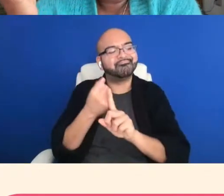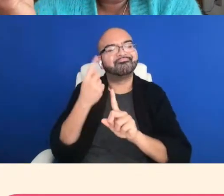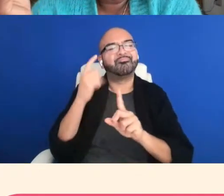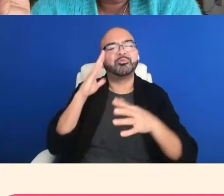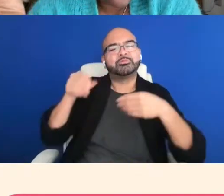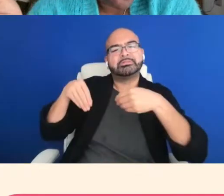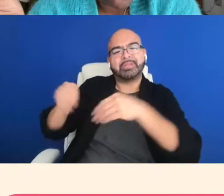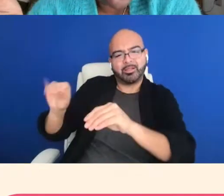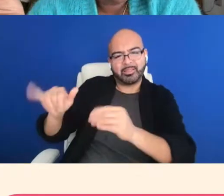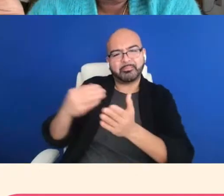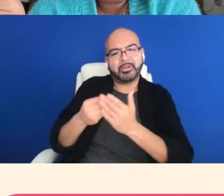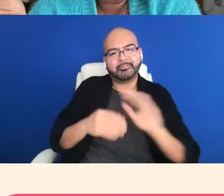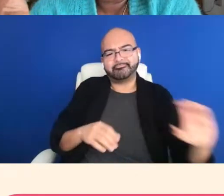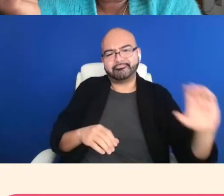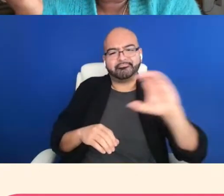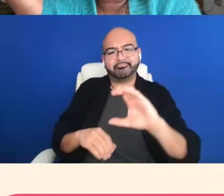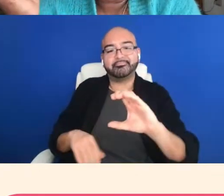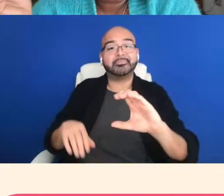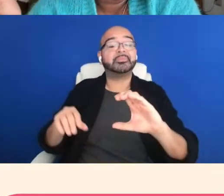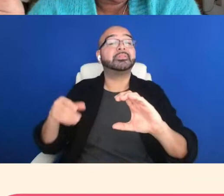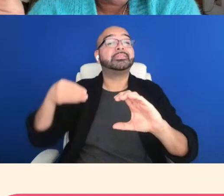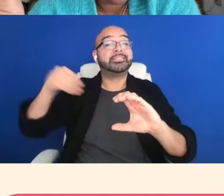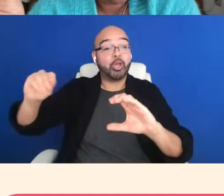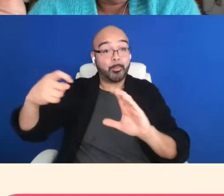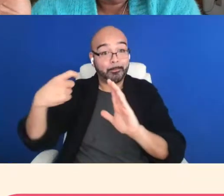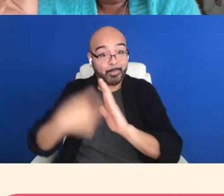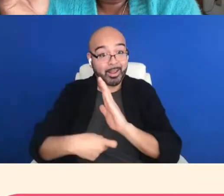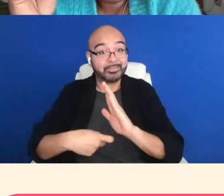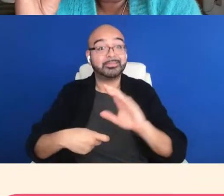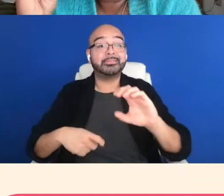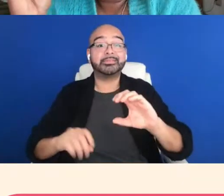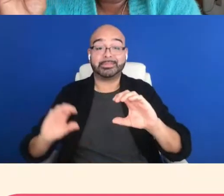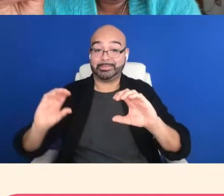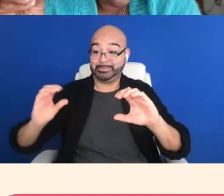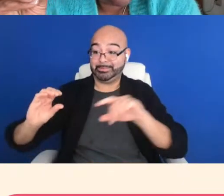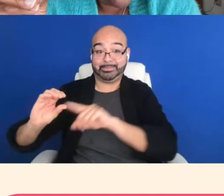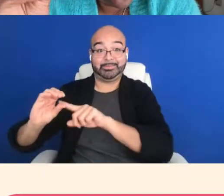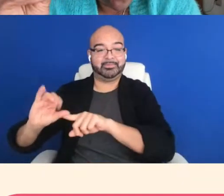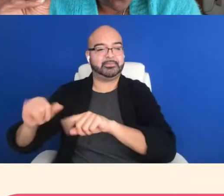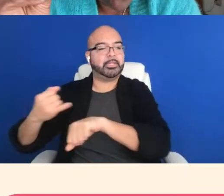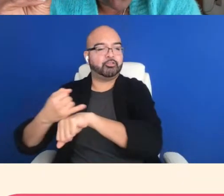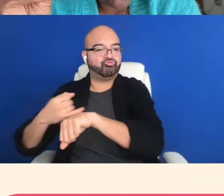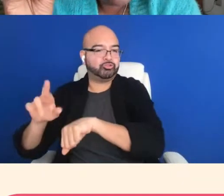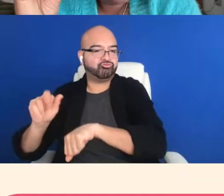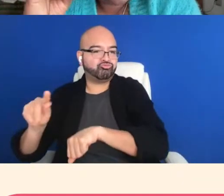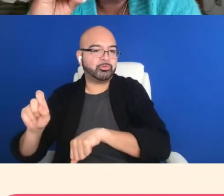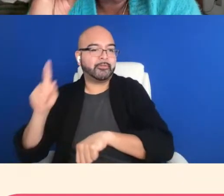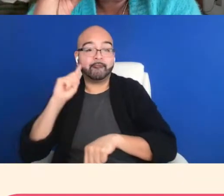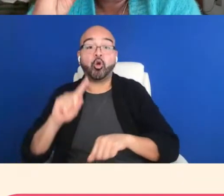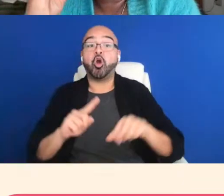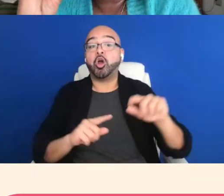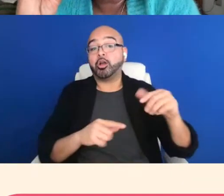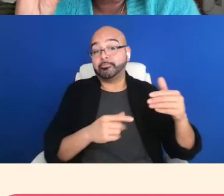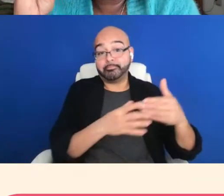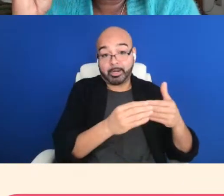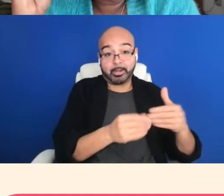the sell price is what is called the interest rate. So for every dollar you borrow, you pay